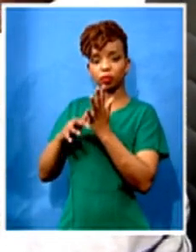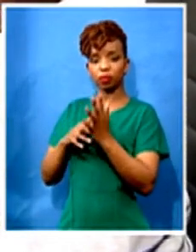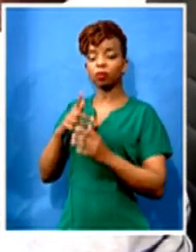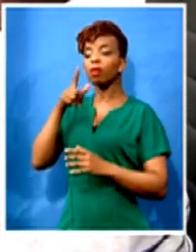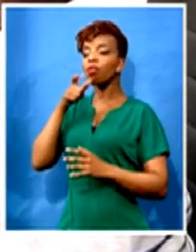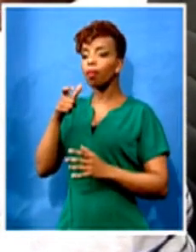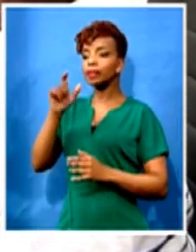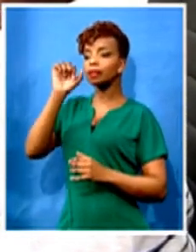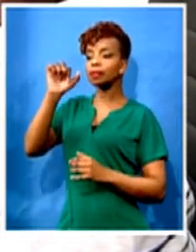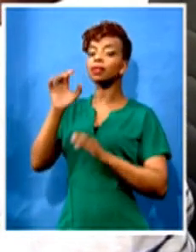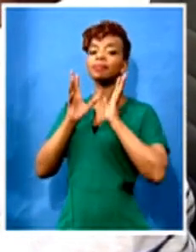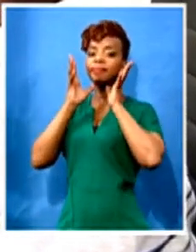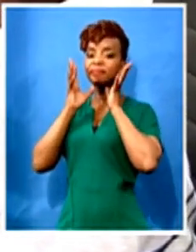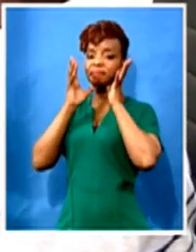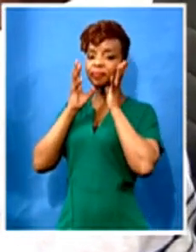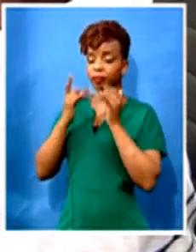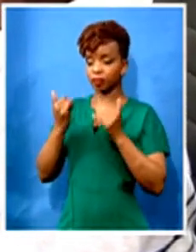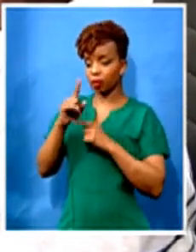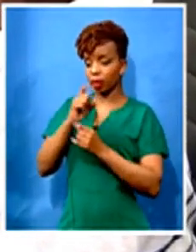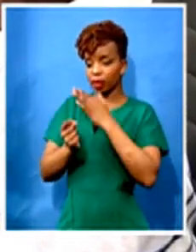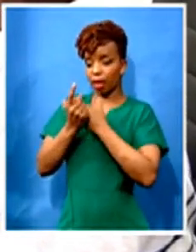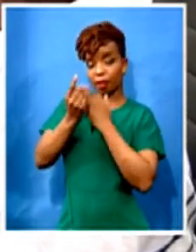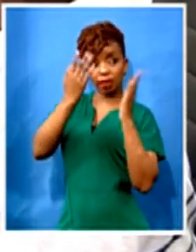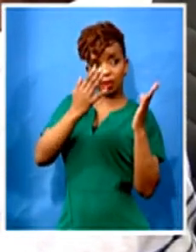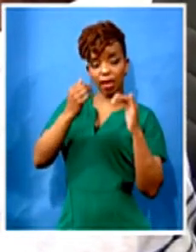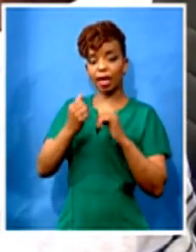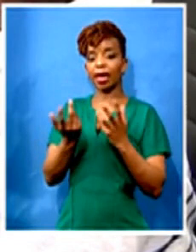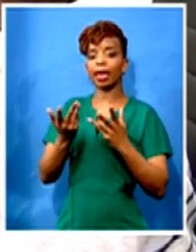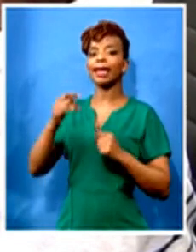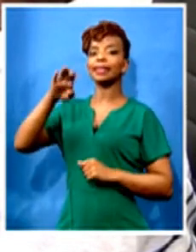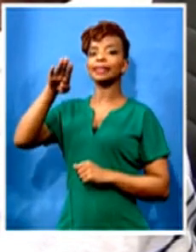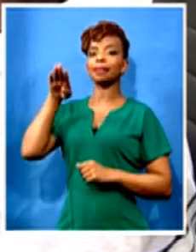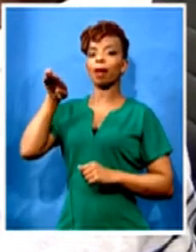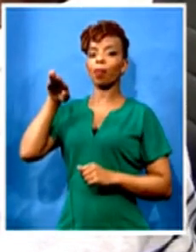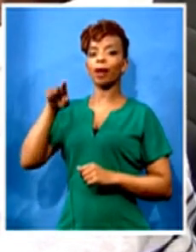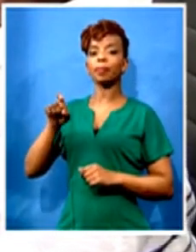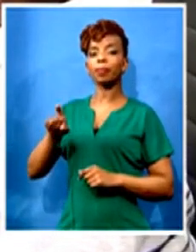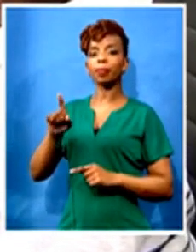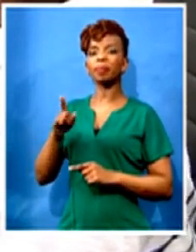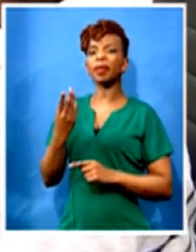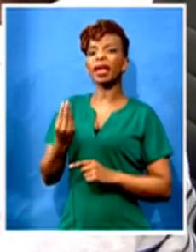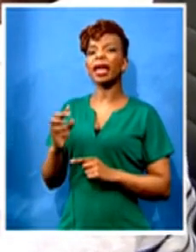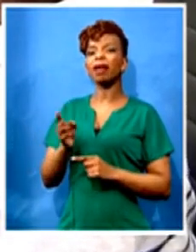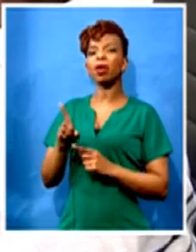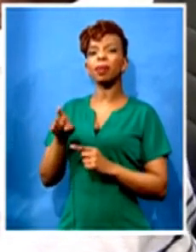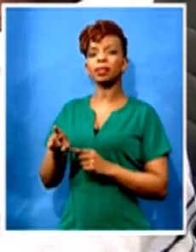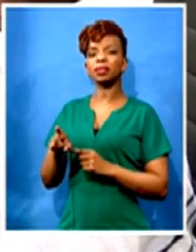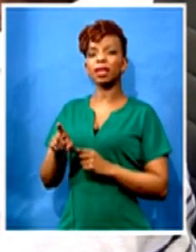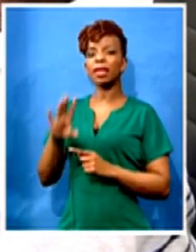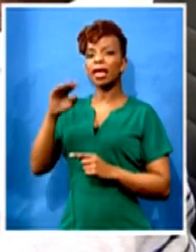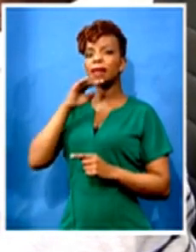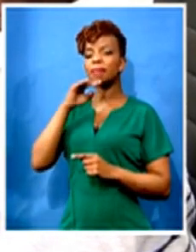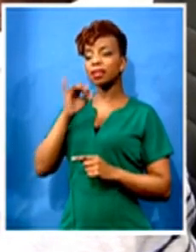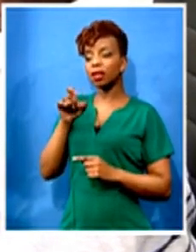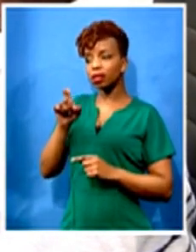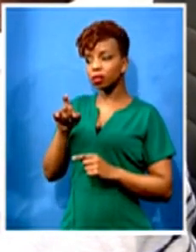in Zimbabwe. They literally identified him as a nobody leading an insignificant certain segment here within